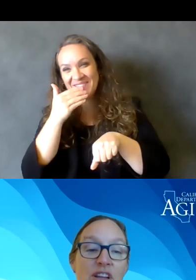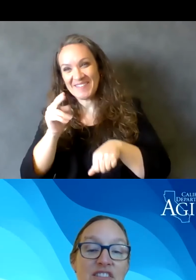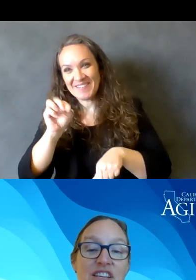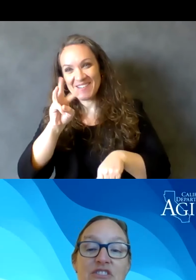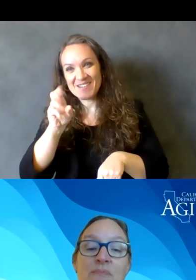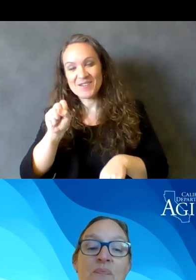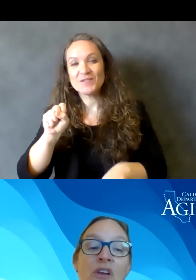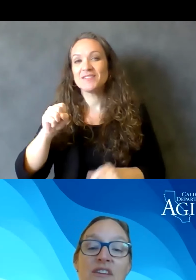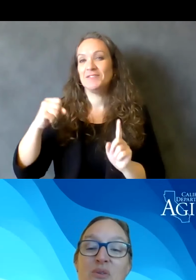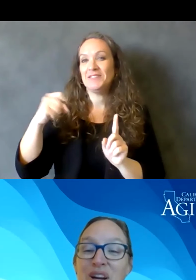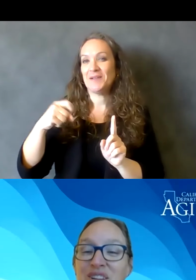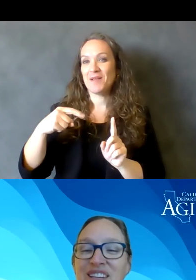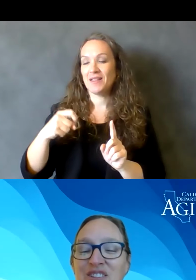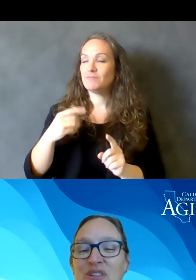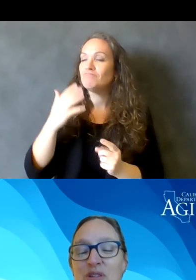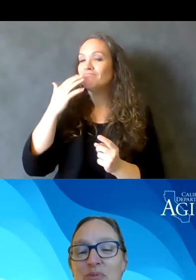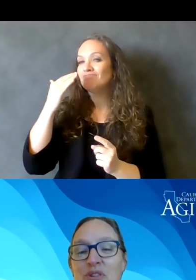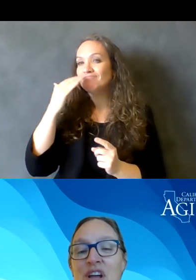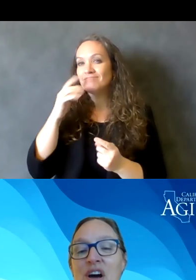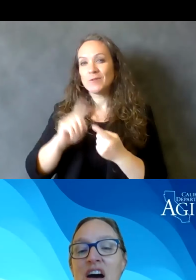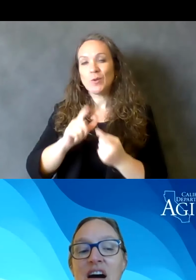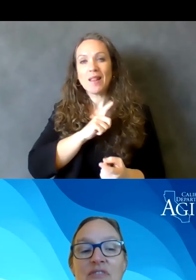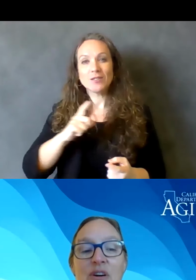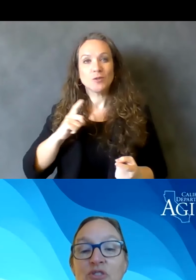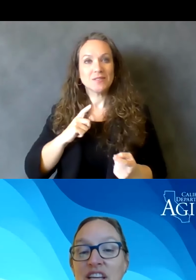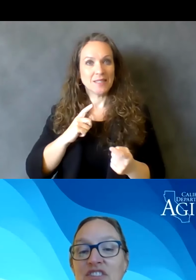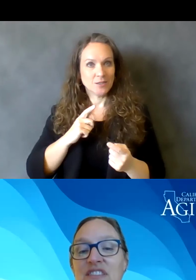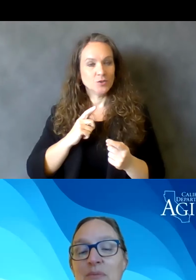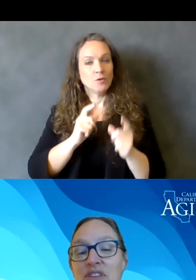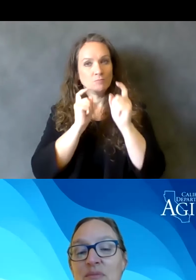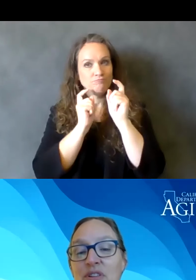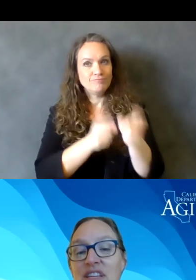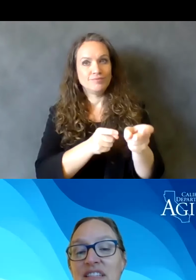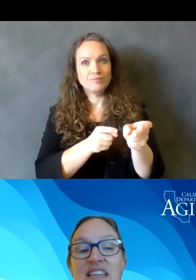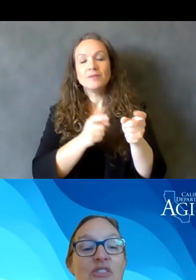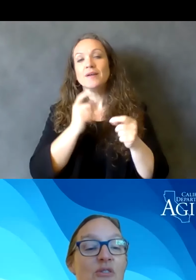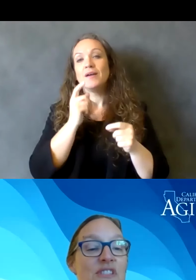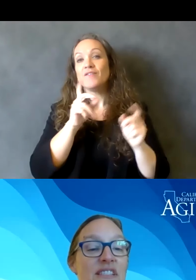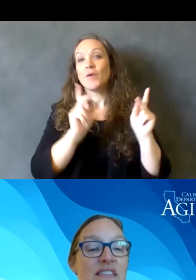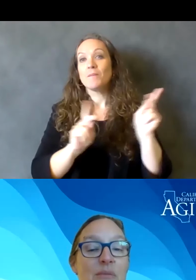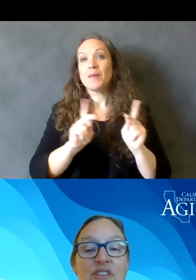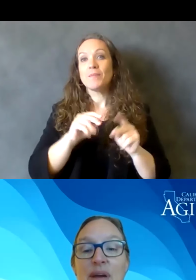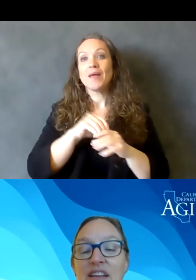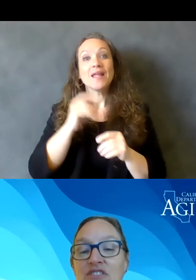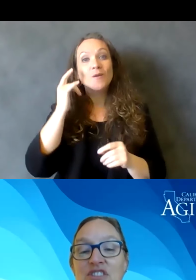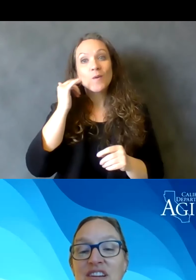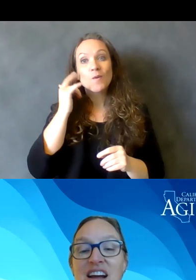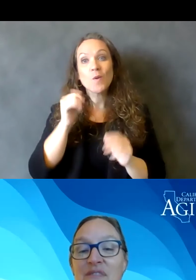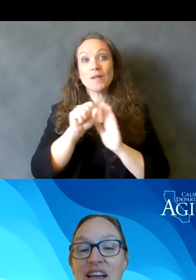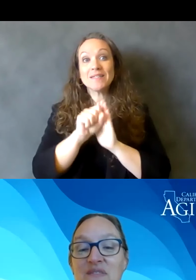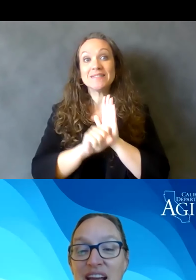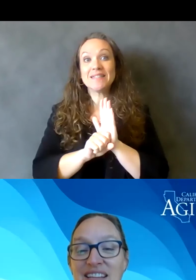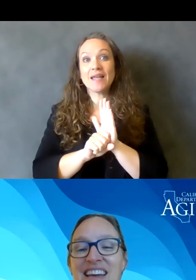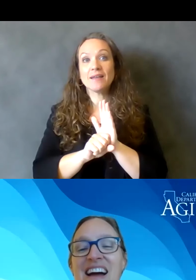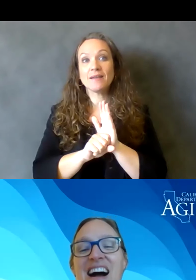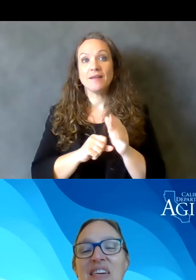governor and the legislature squarely included people of older ages and with disabilities in the Golden State stimulus package. Just a